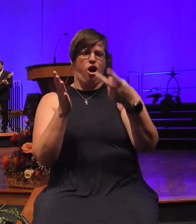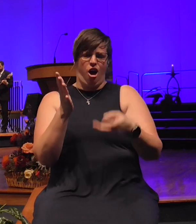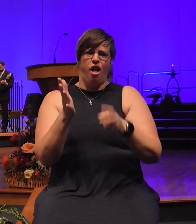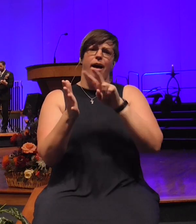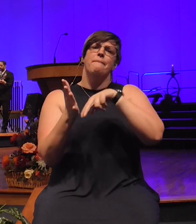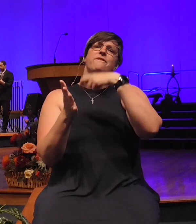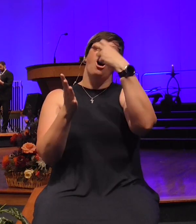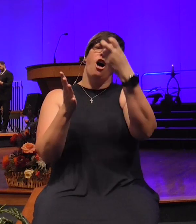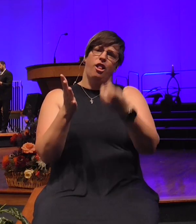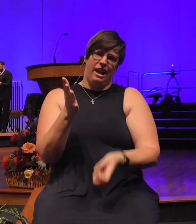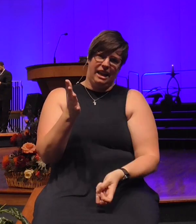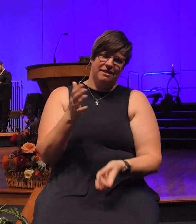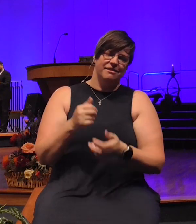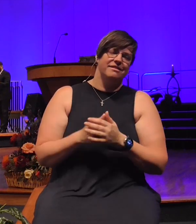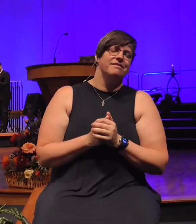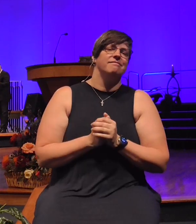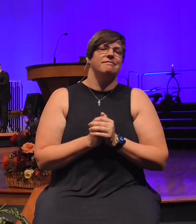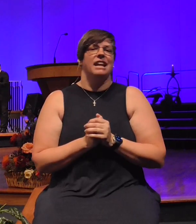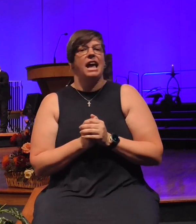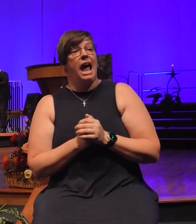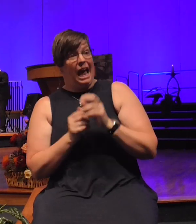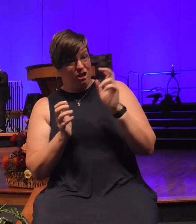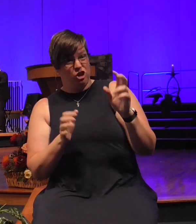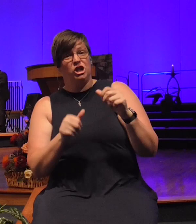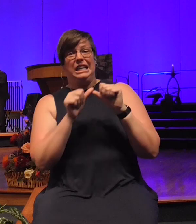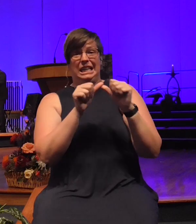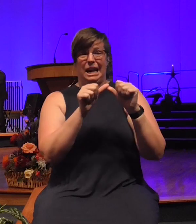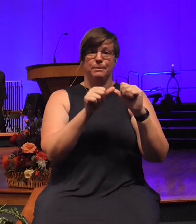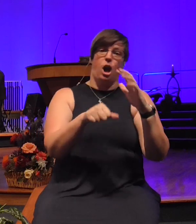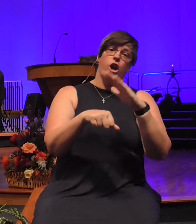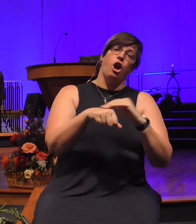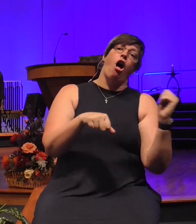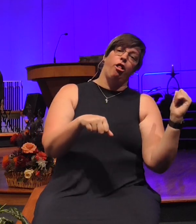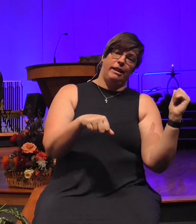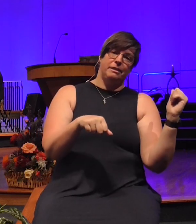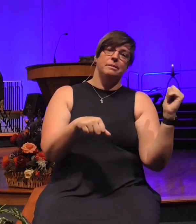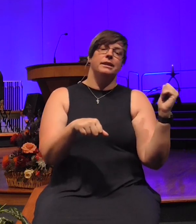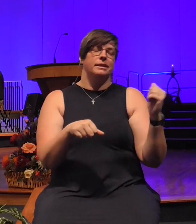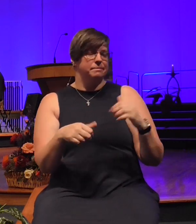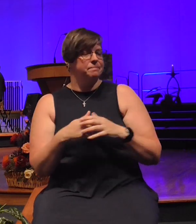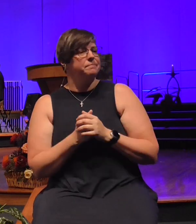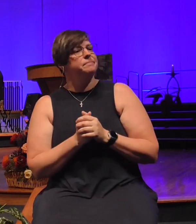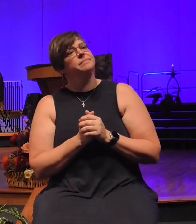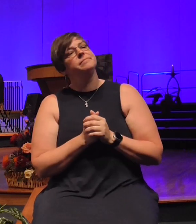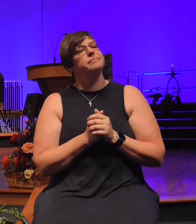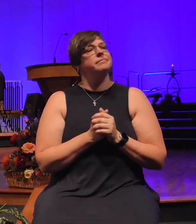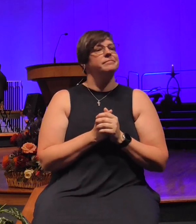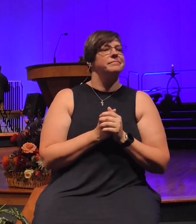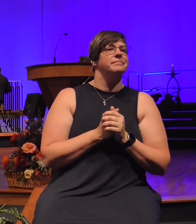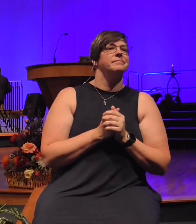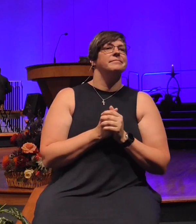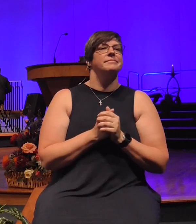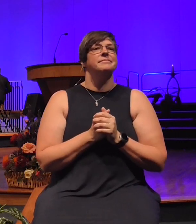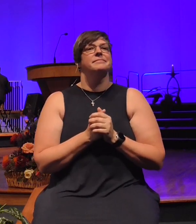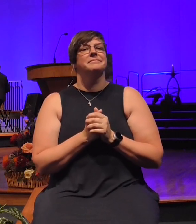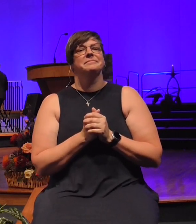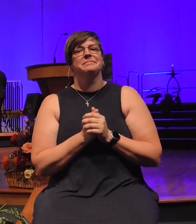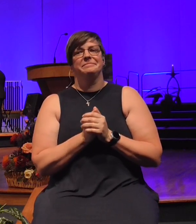Falling, yes I am falling, and she keeps calling me back again.